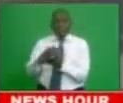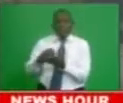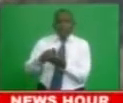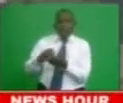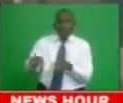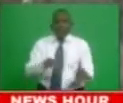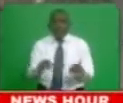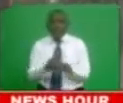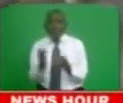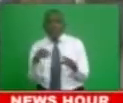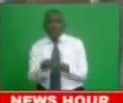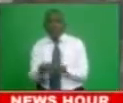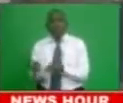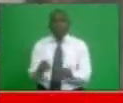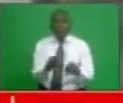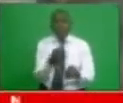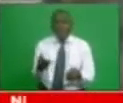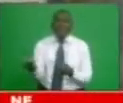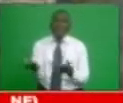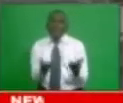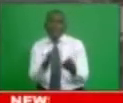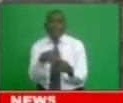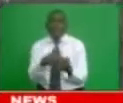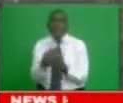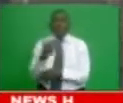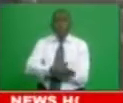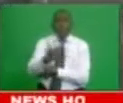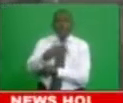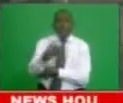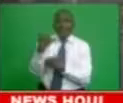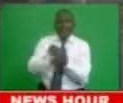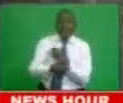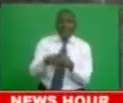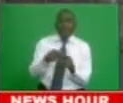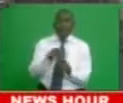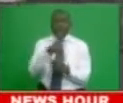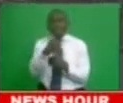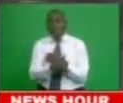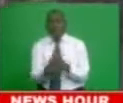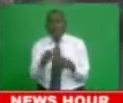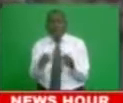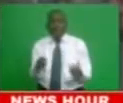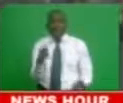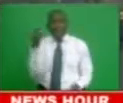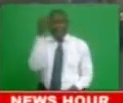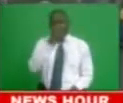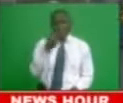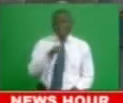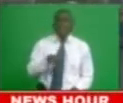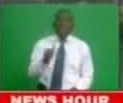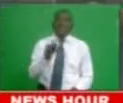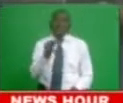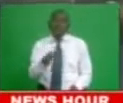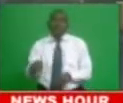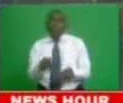activity, involving the movement of goods and services across borders, countries or continents. However, Africa remains the least